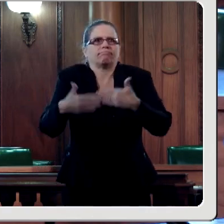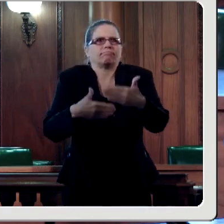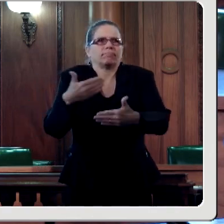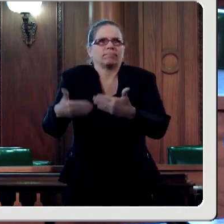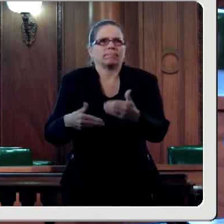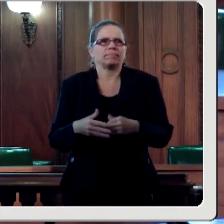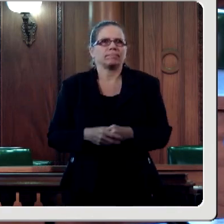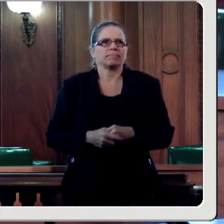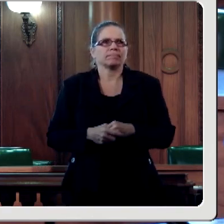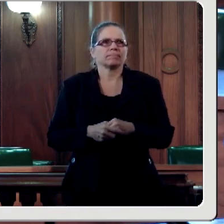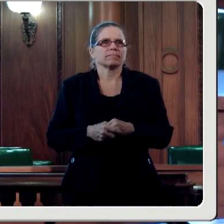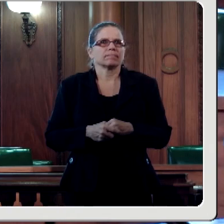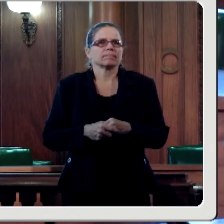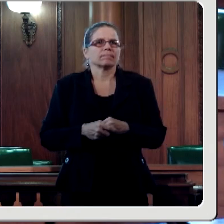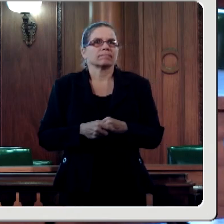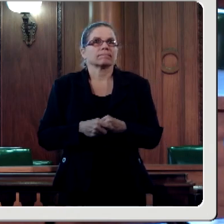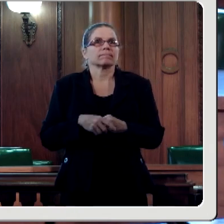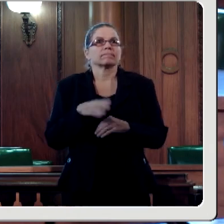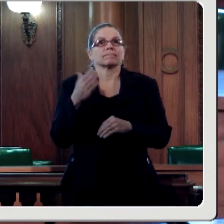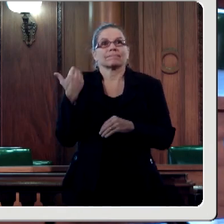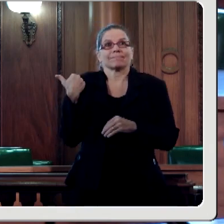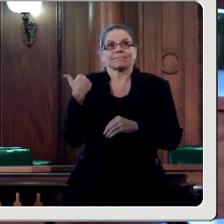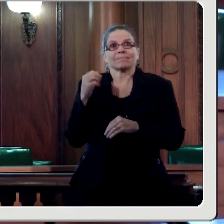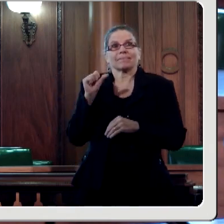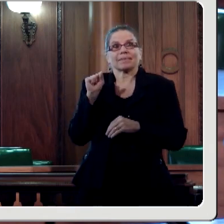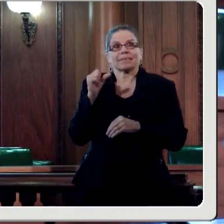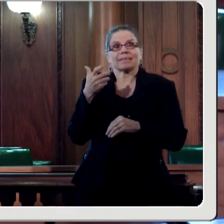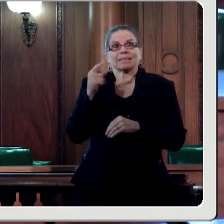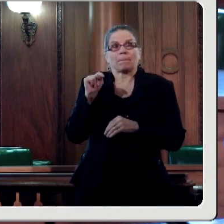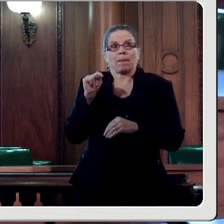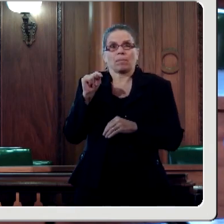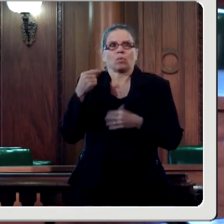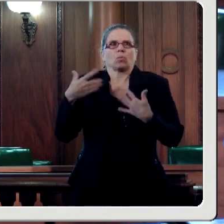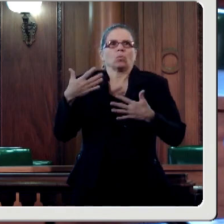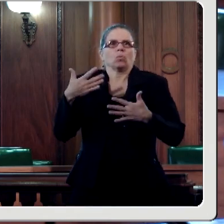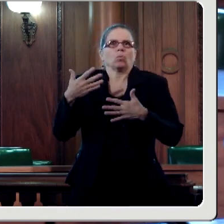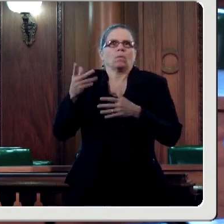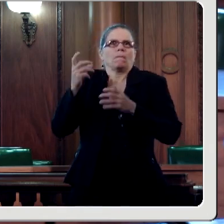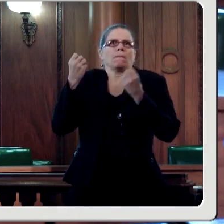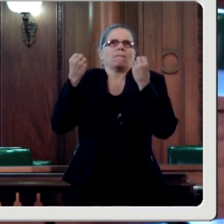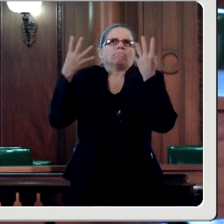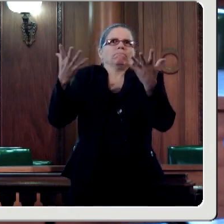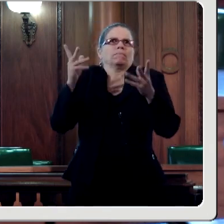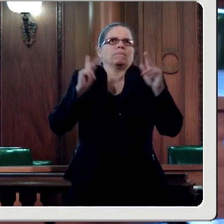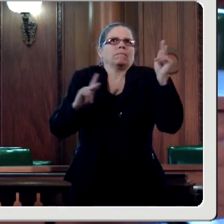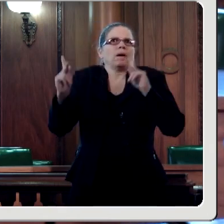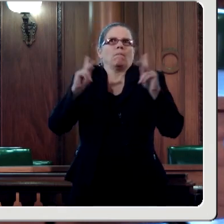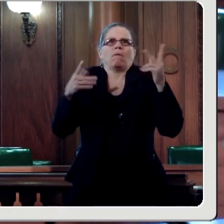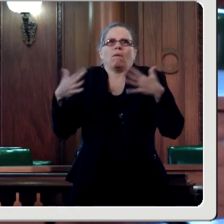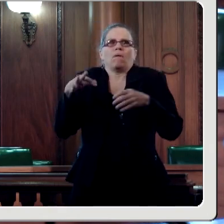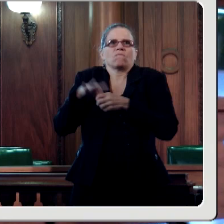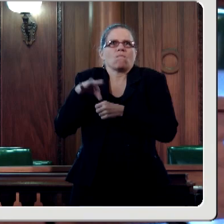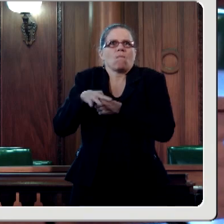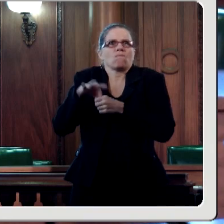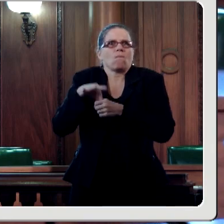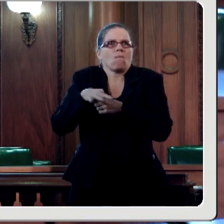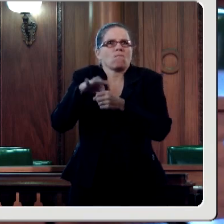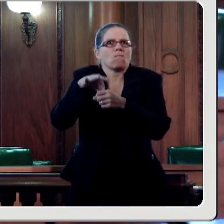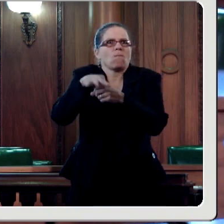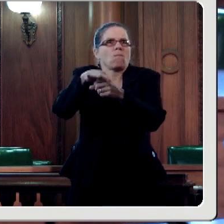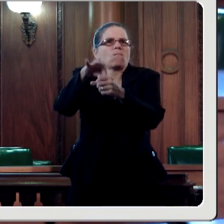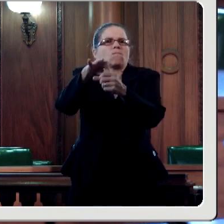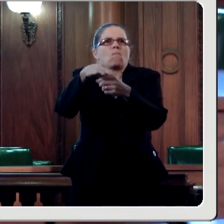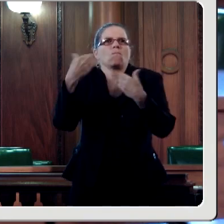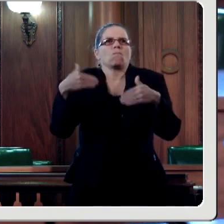good primary season, which was record-based, and the people that came out to vote. So we'll be ready. And